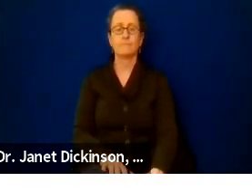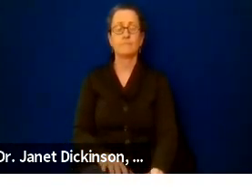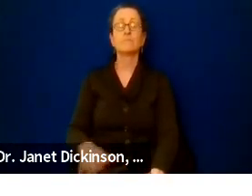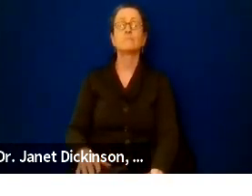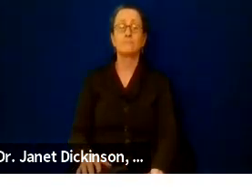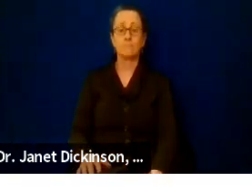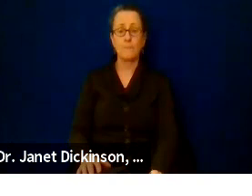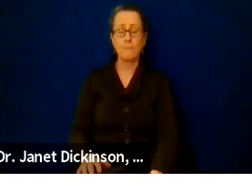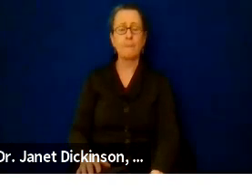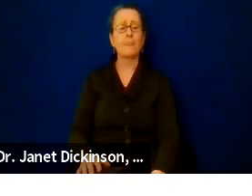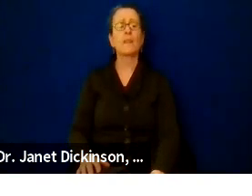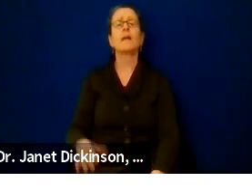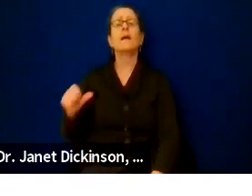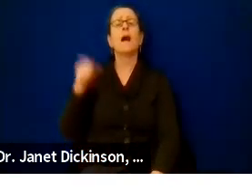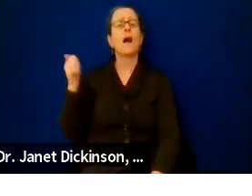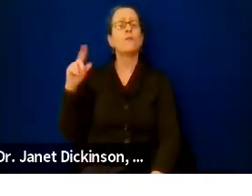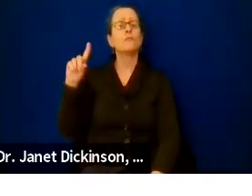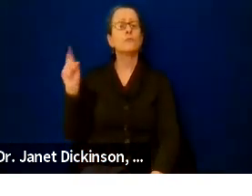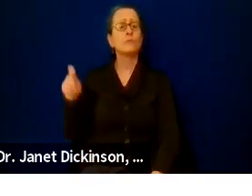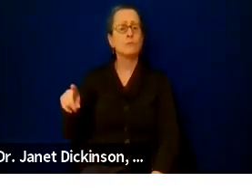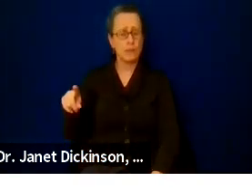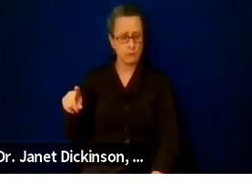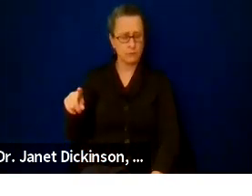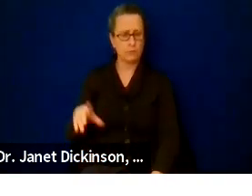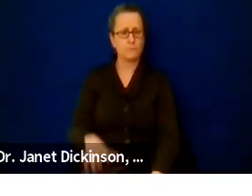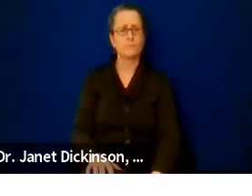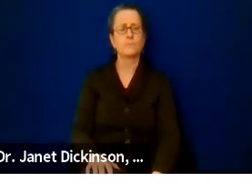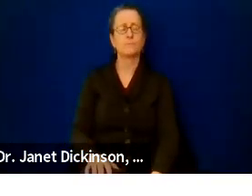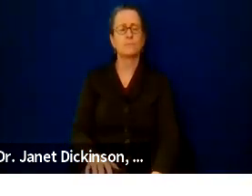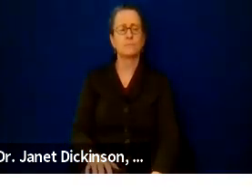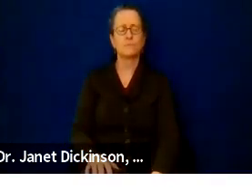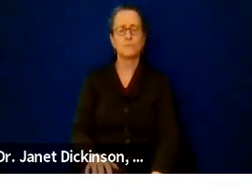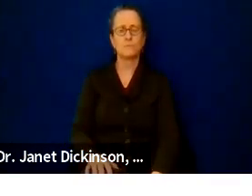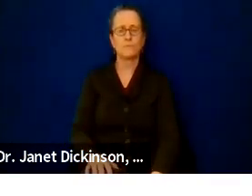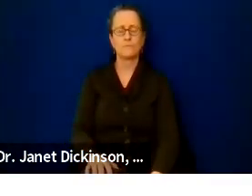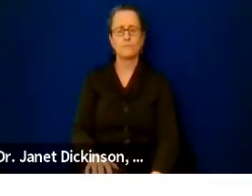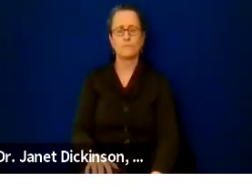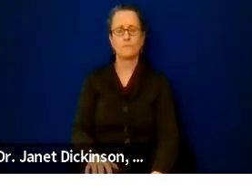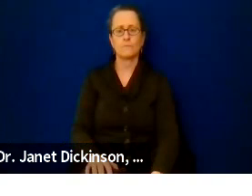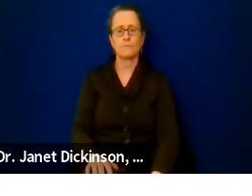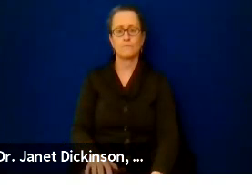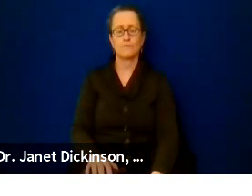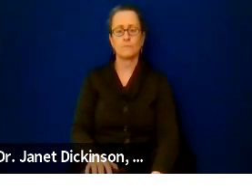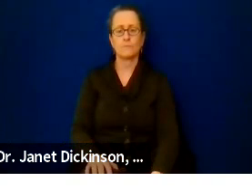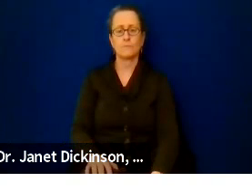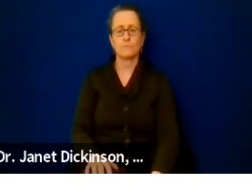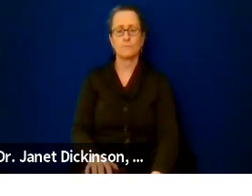about classroom settings and classroom environments is several parents asked will the learning platforms daily remain the